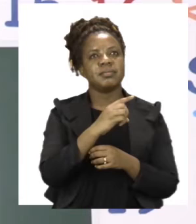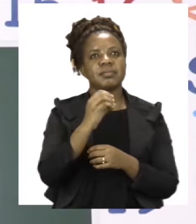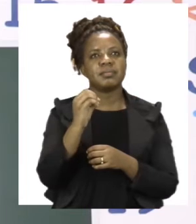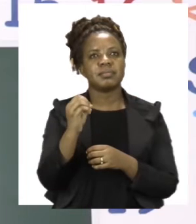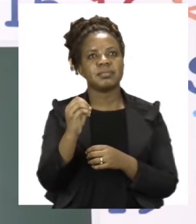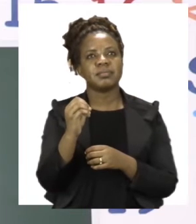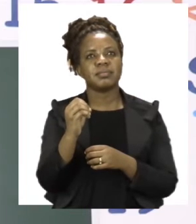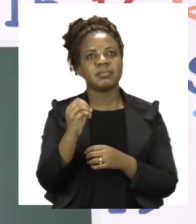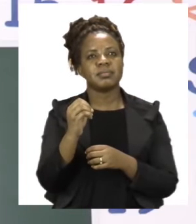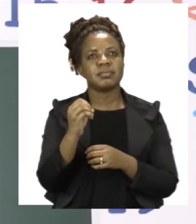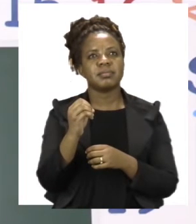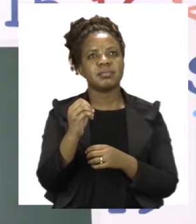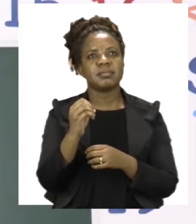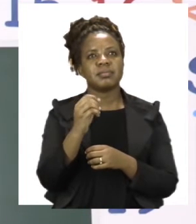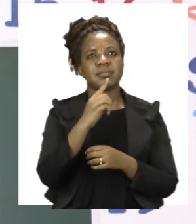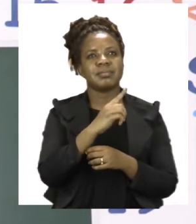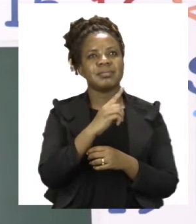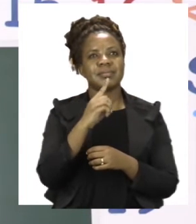10, 11,